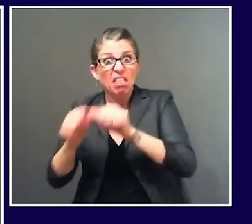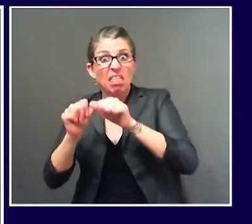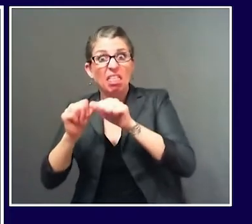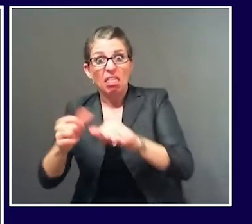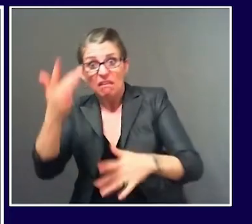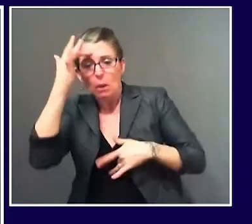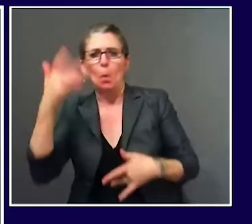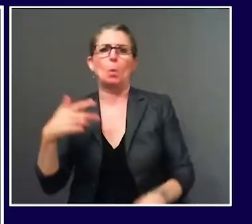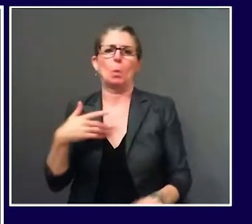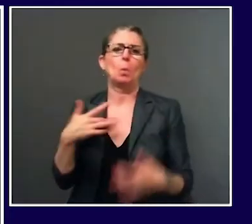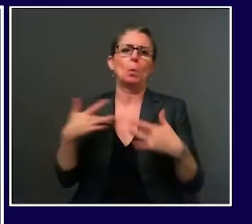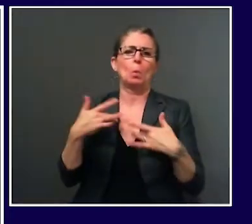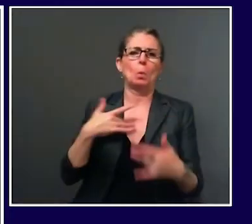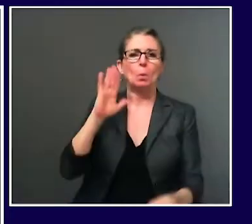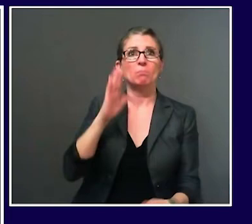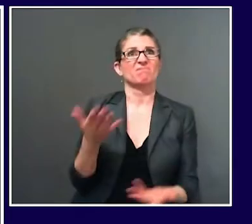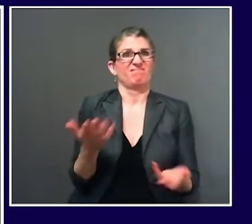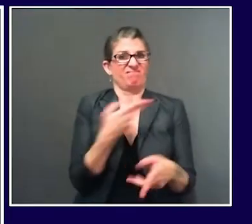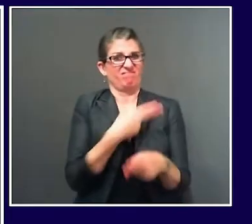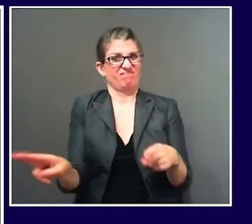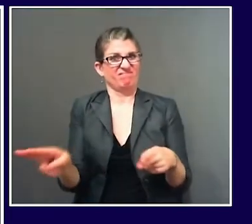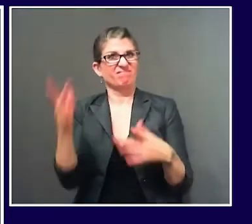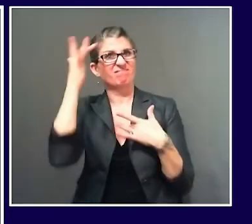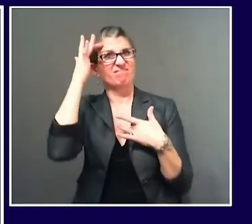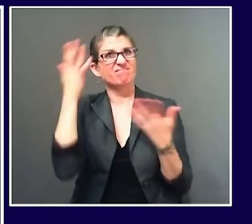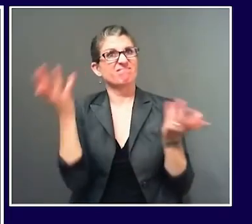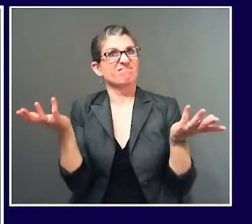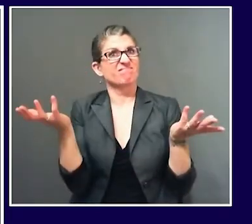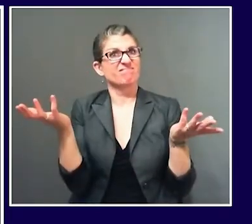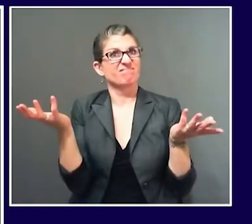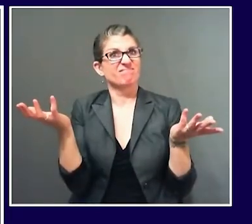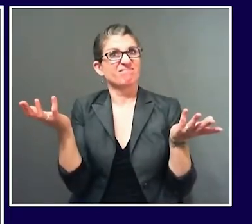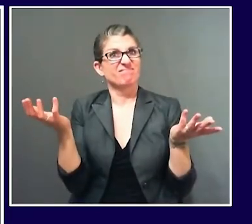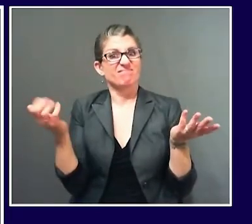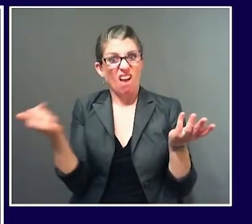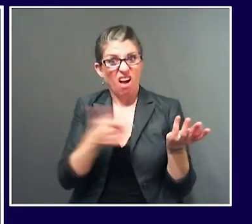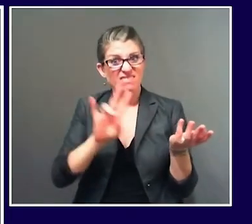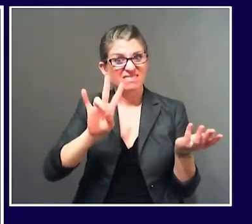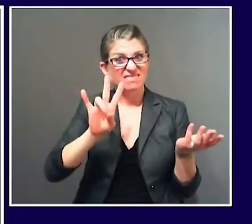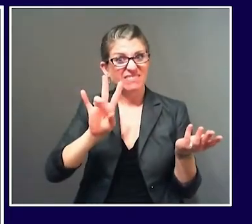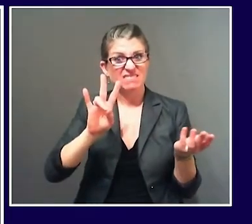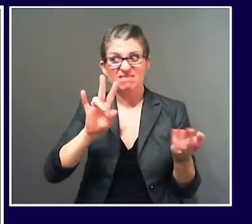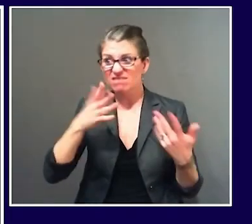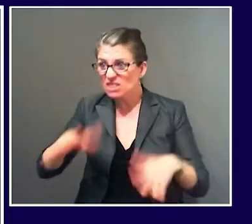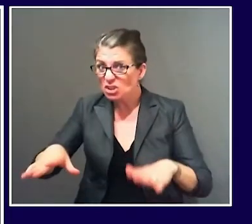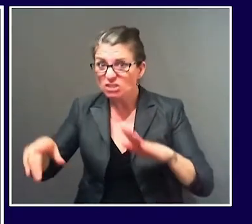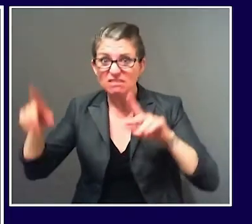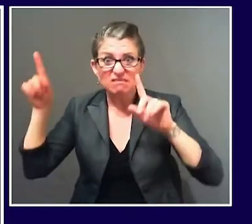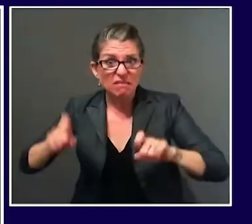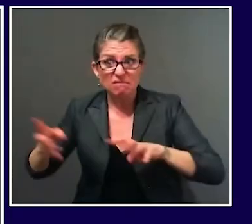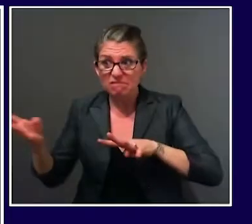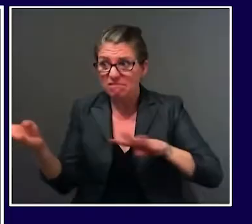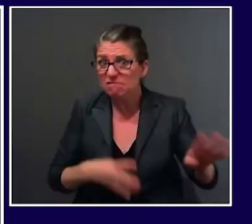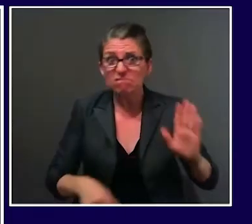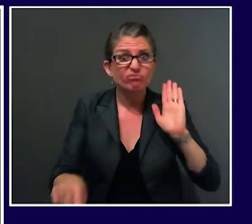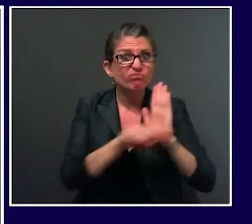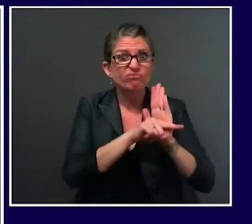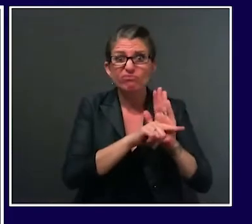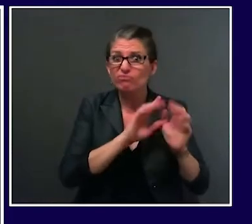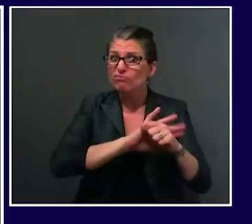this morning from our teams were that all individuals who had been feeling a little crummy were feeling significantly better